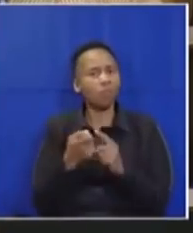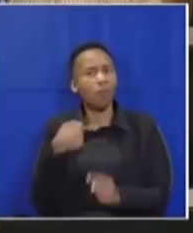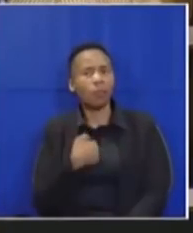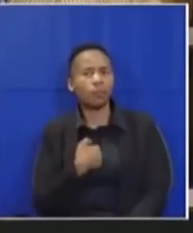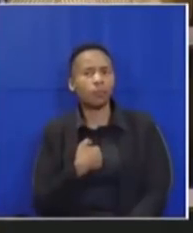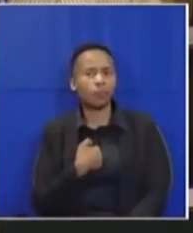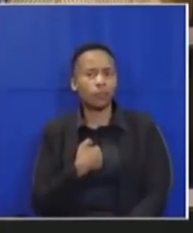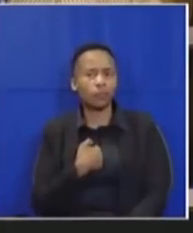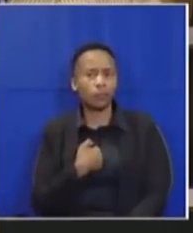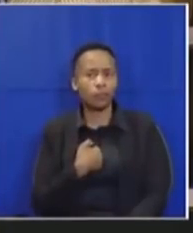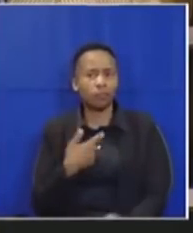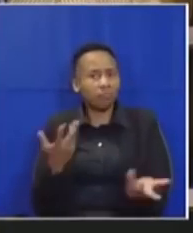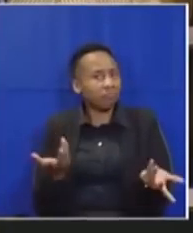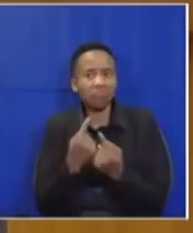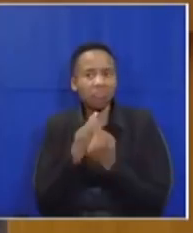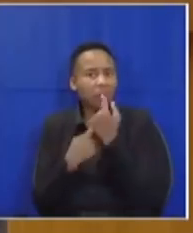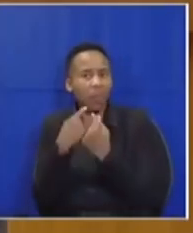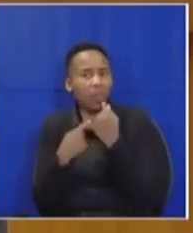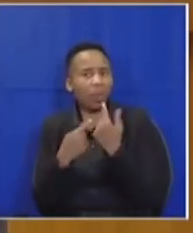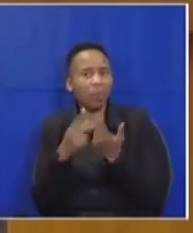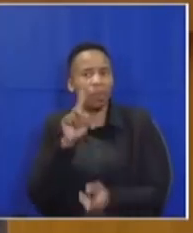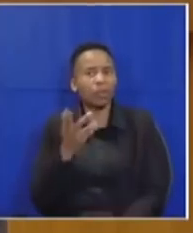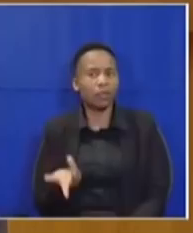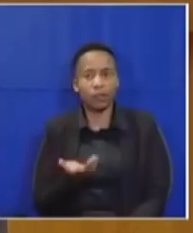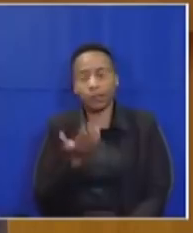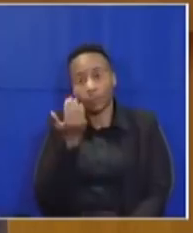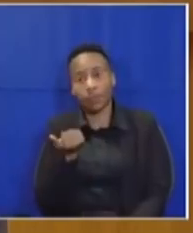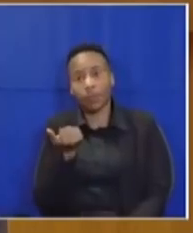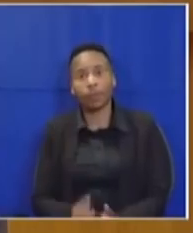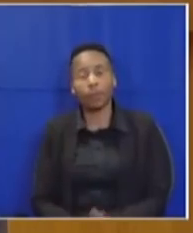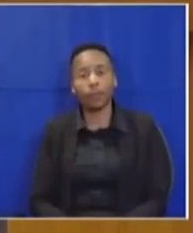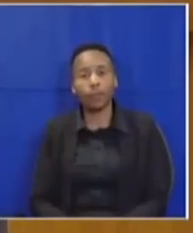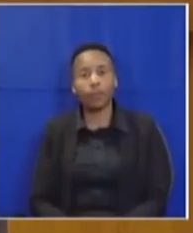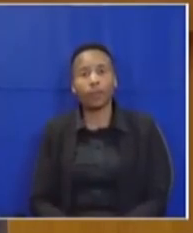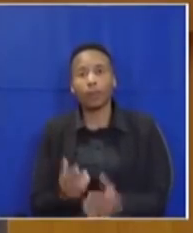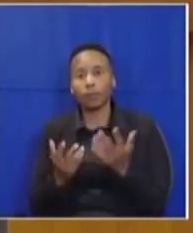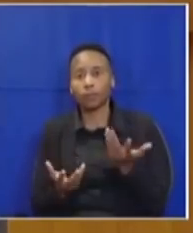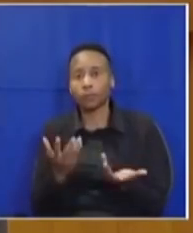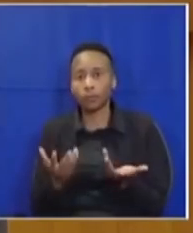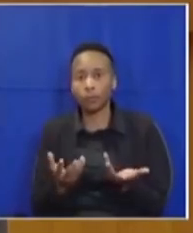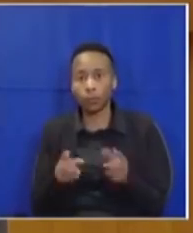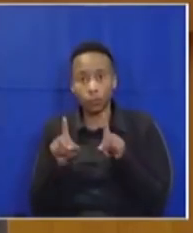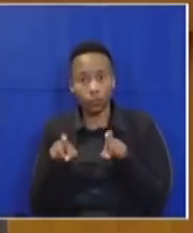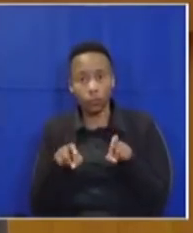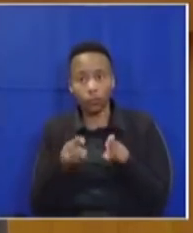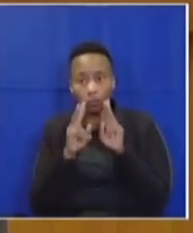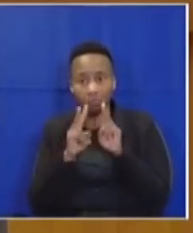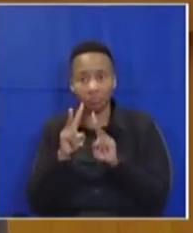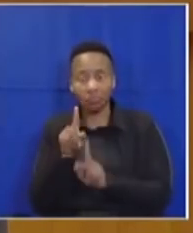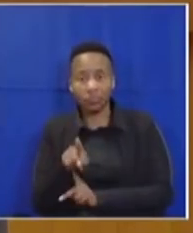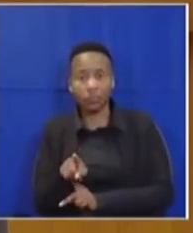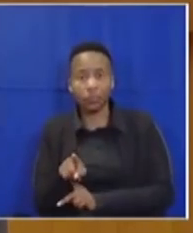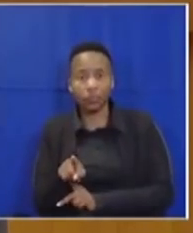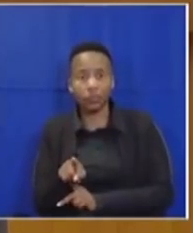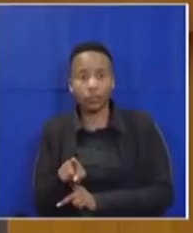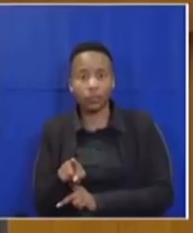It's a criticism. Well, okay. Probably we shall have to look at it.